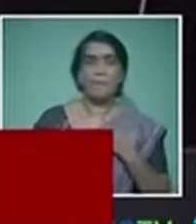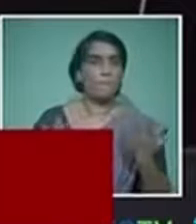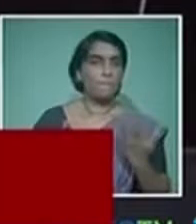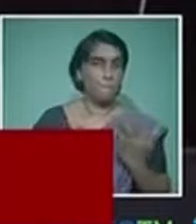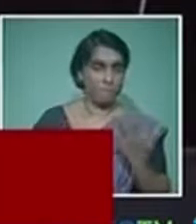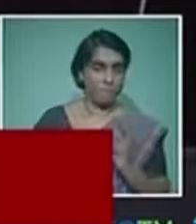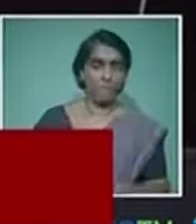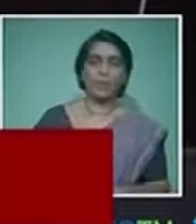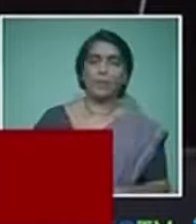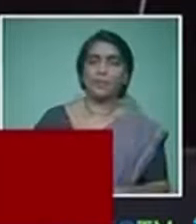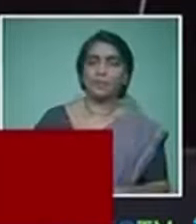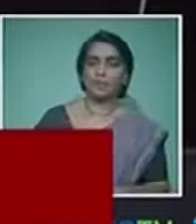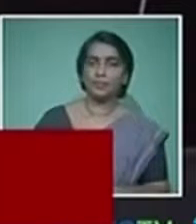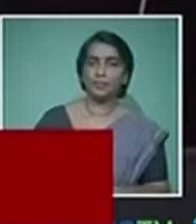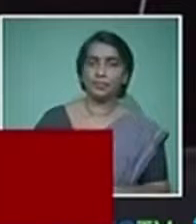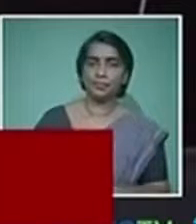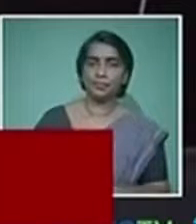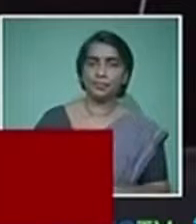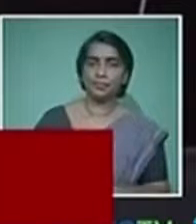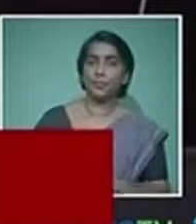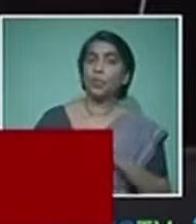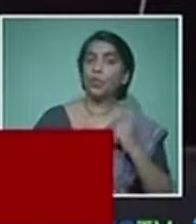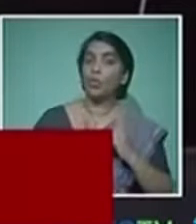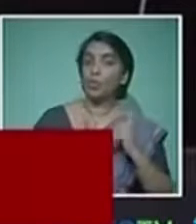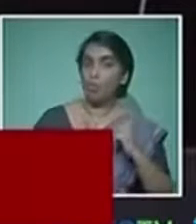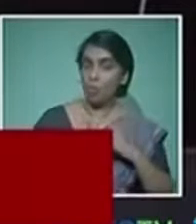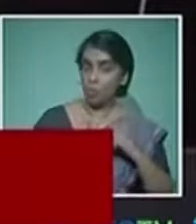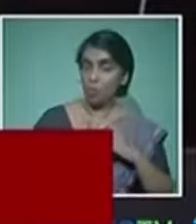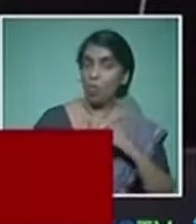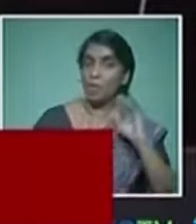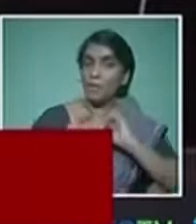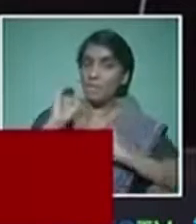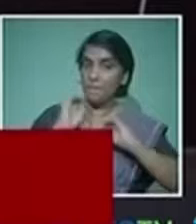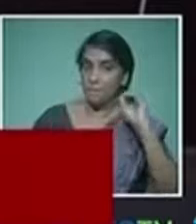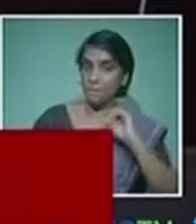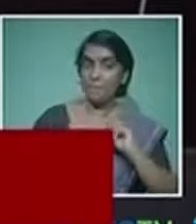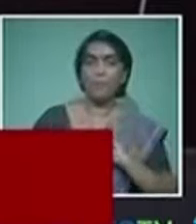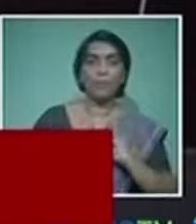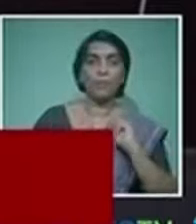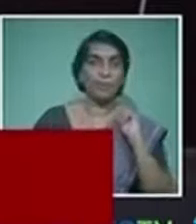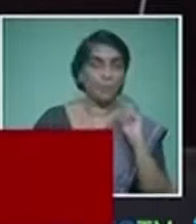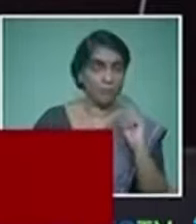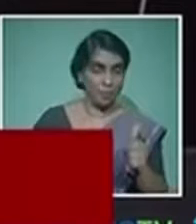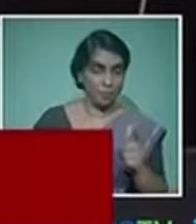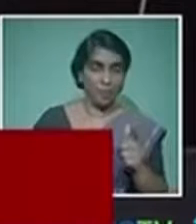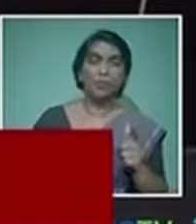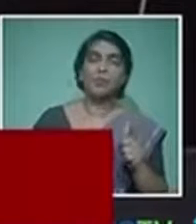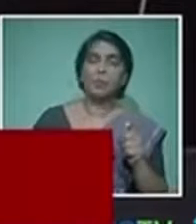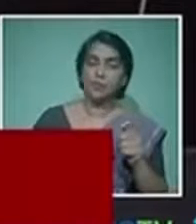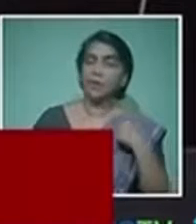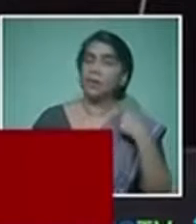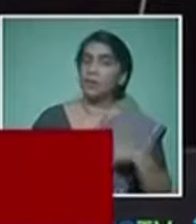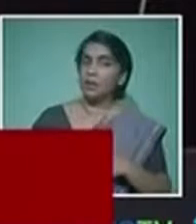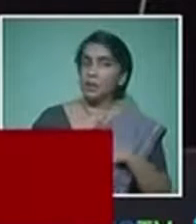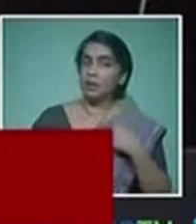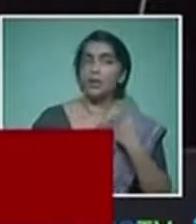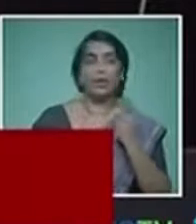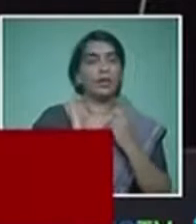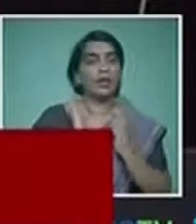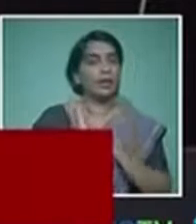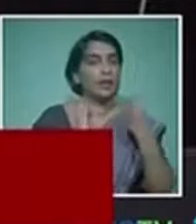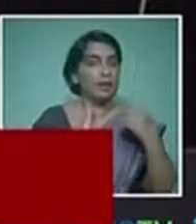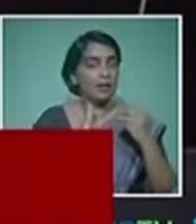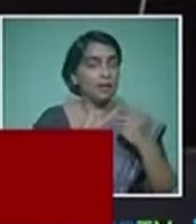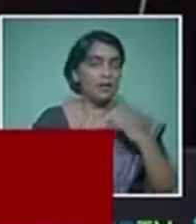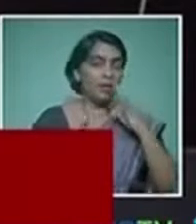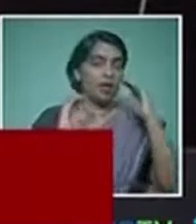interest payments are expected to rise considerably, primarily on account of domestic borrowings, the committee is of the view that